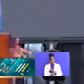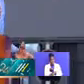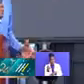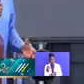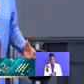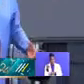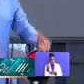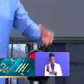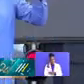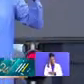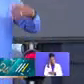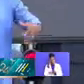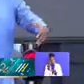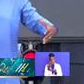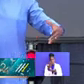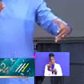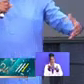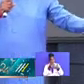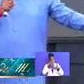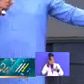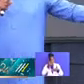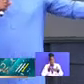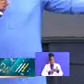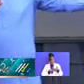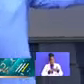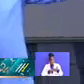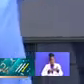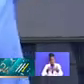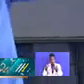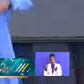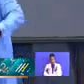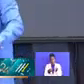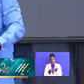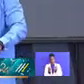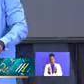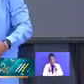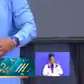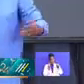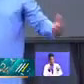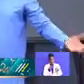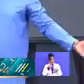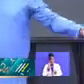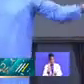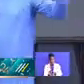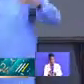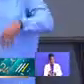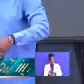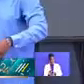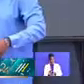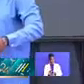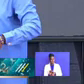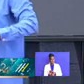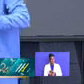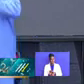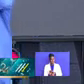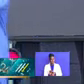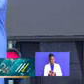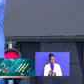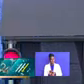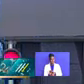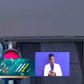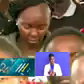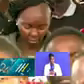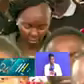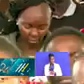you will notice that before the gospel came to us before the gospel came to us